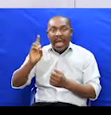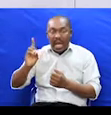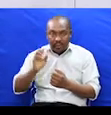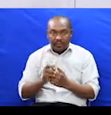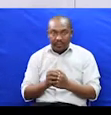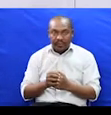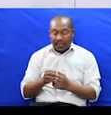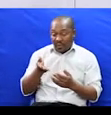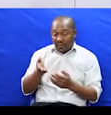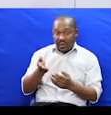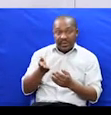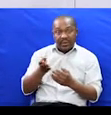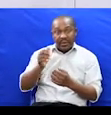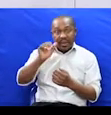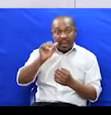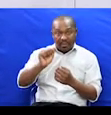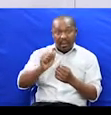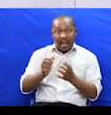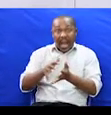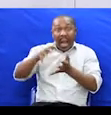this atom,